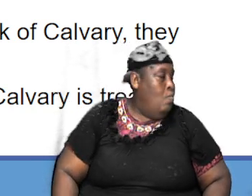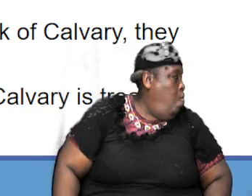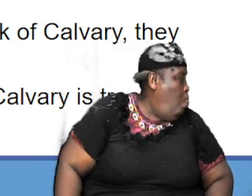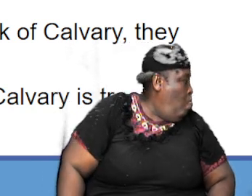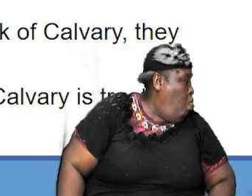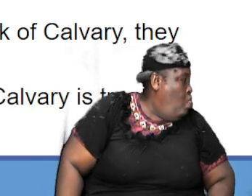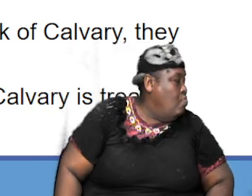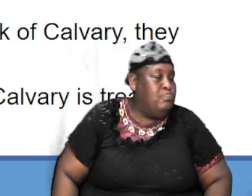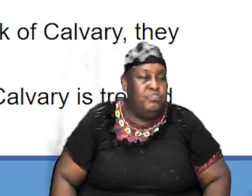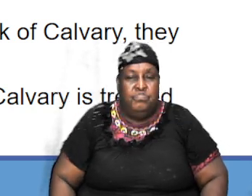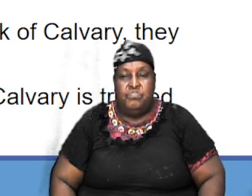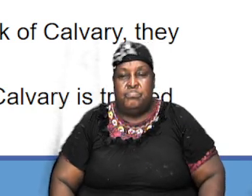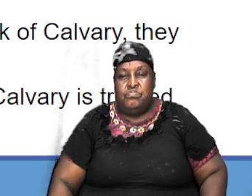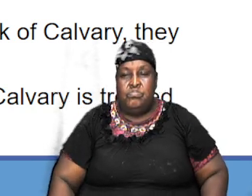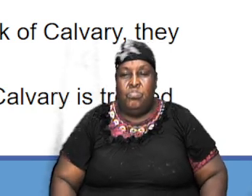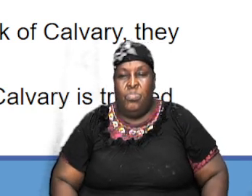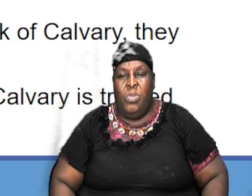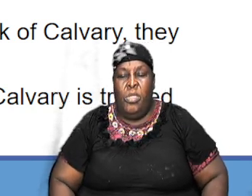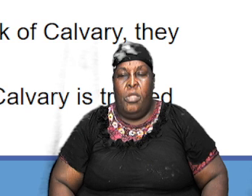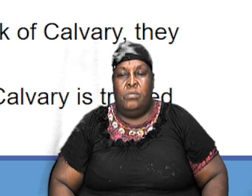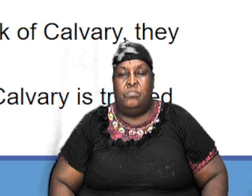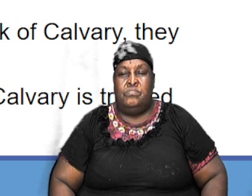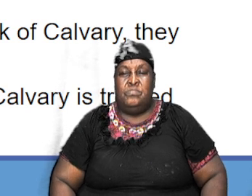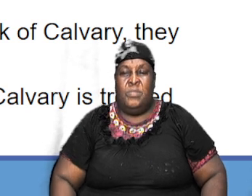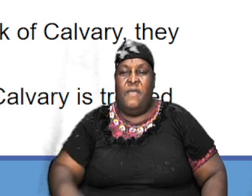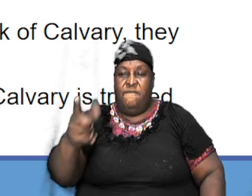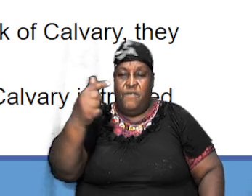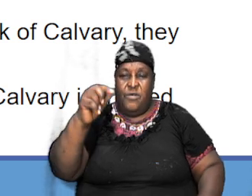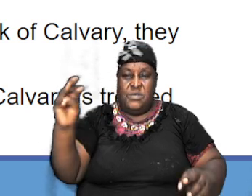the first miracle that the apostle did. I hope you understand me